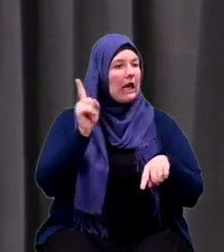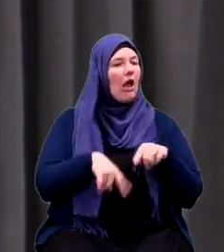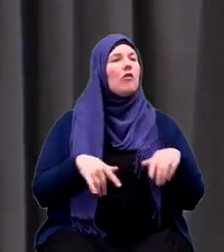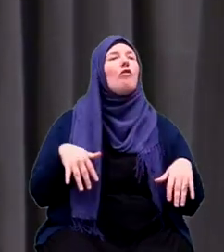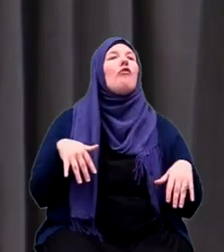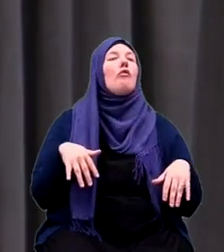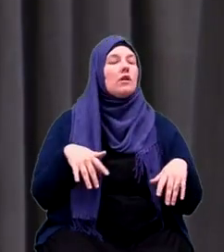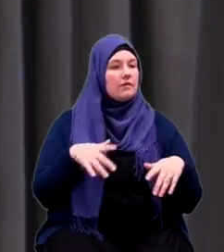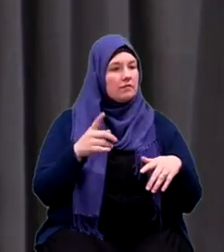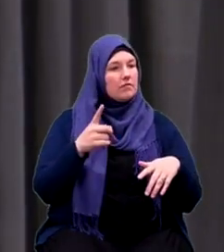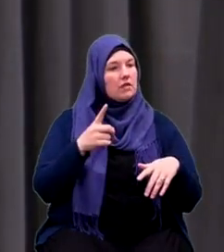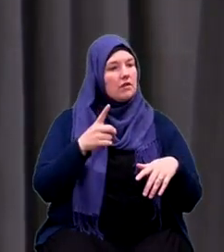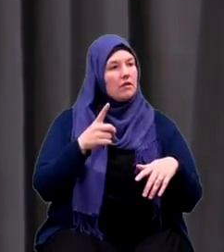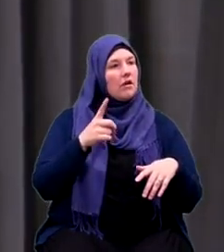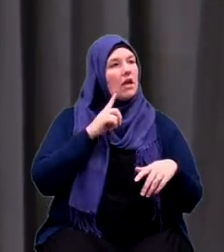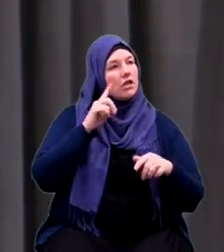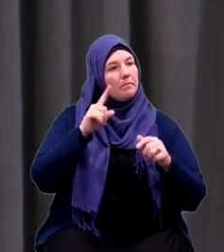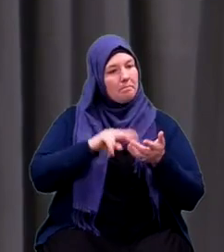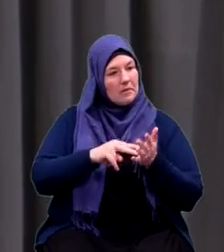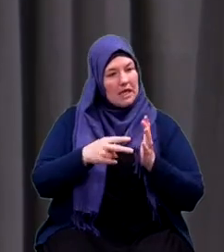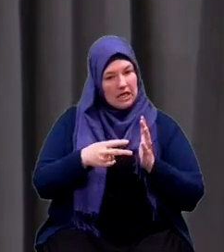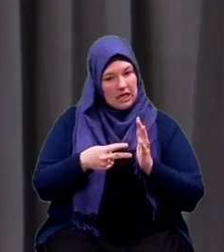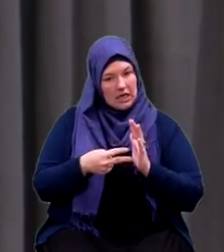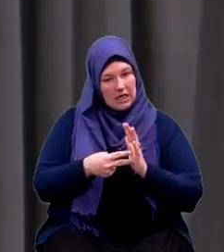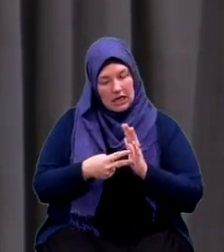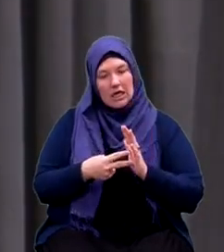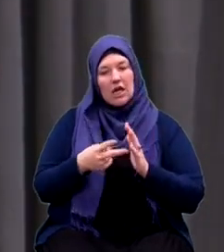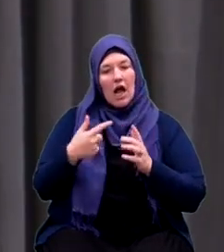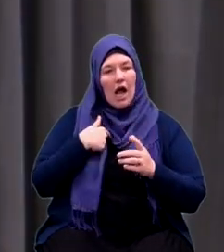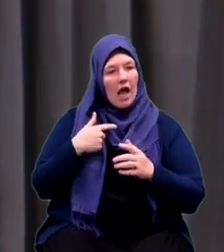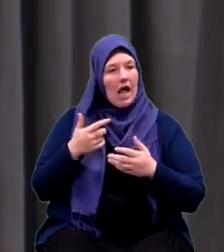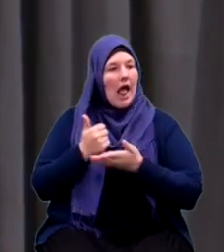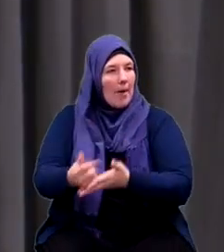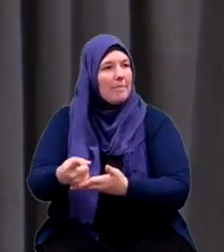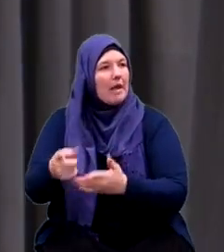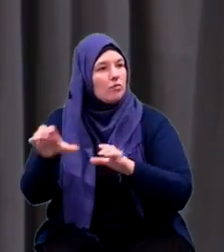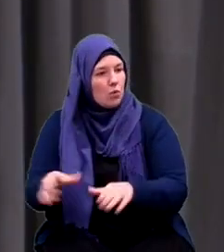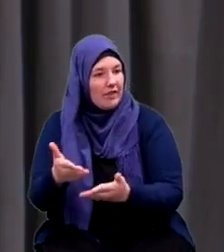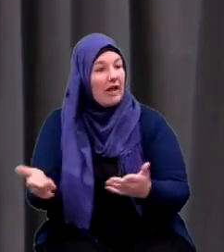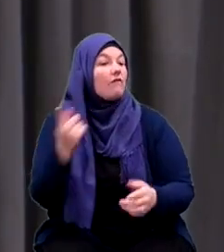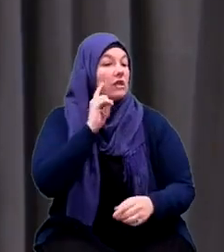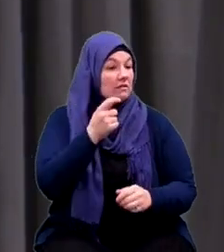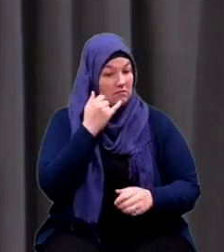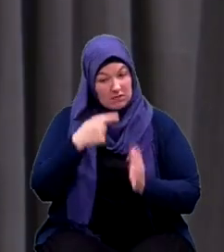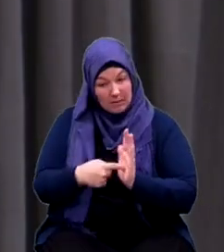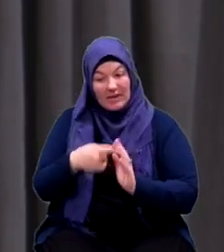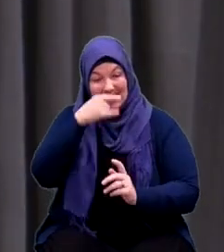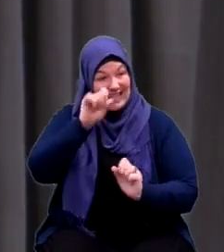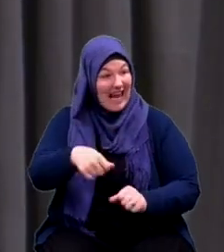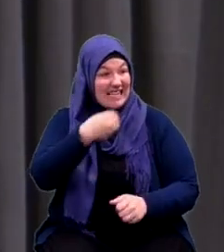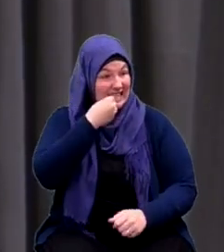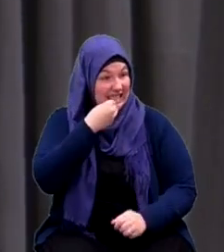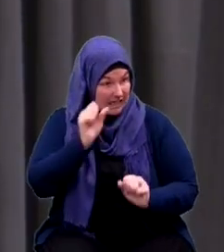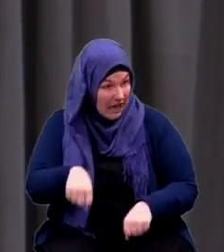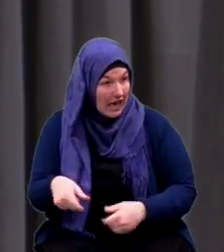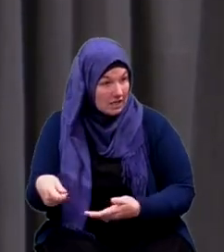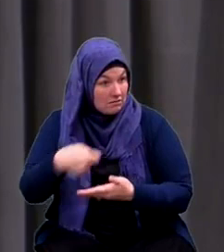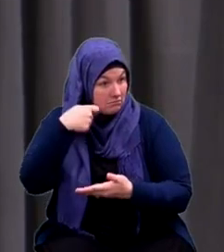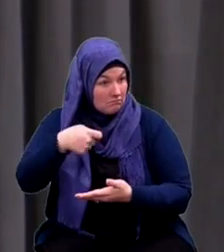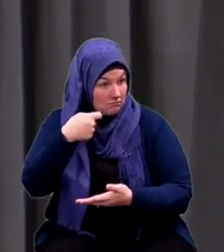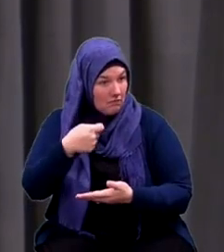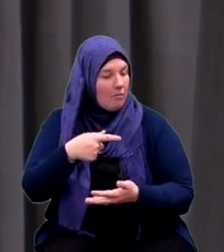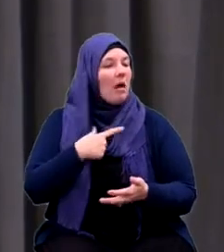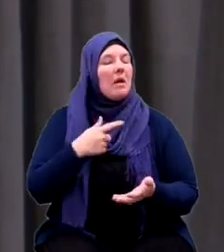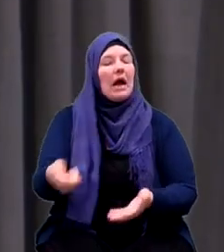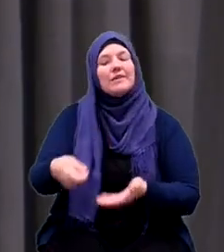So they eat, you take the plates from the table to the kitchen, you wash it,